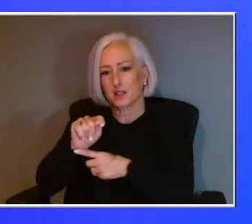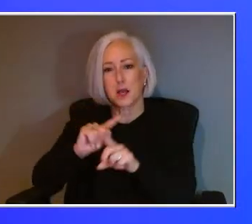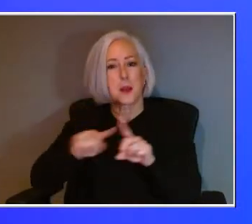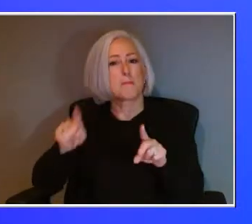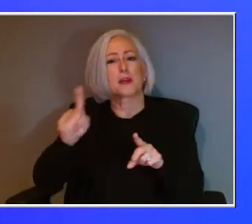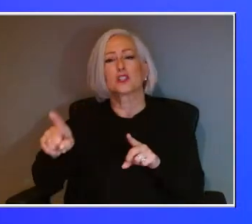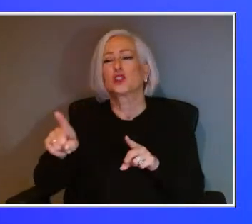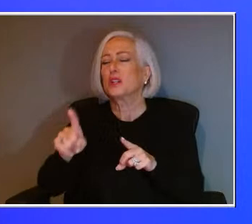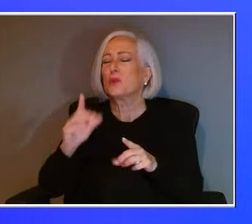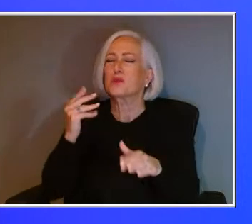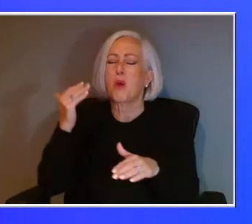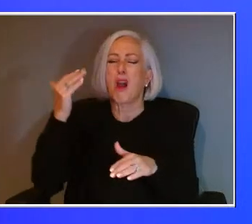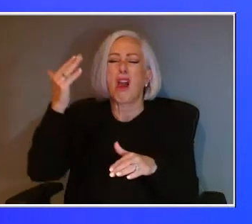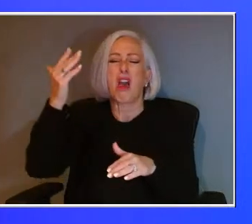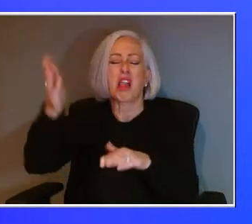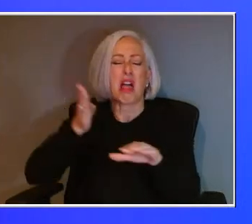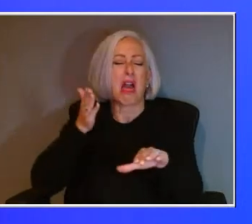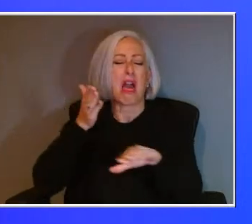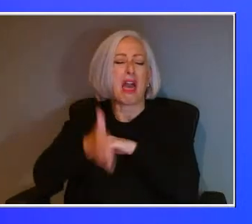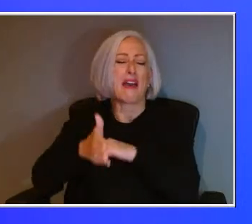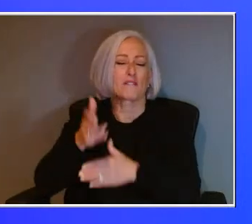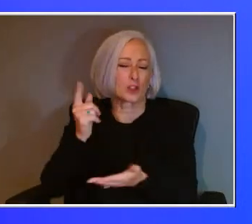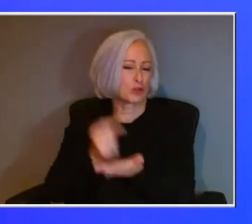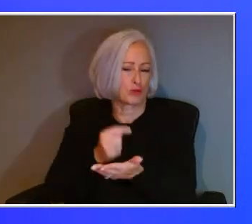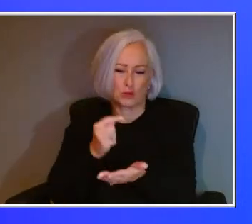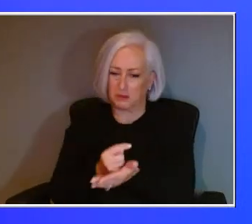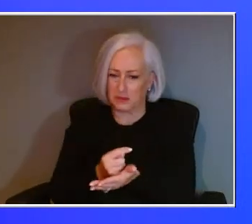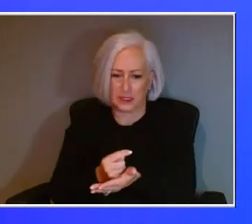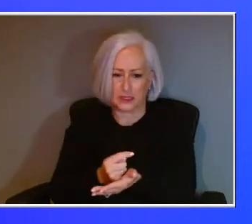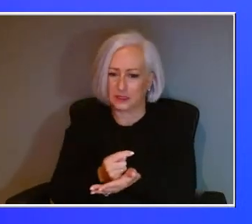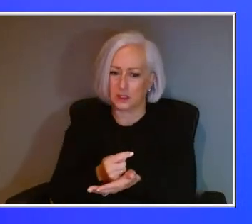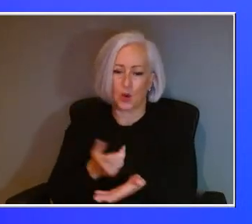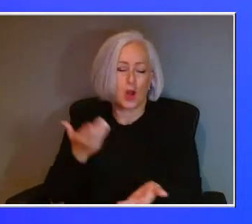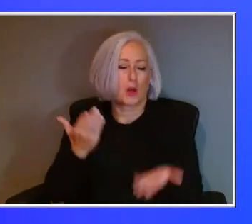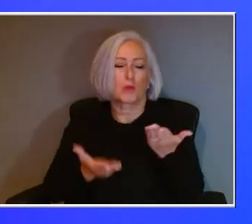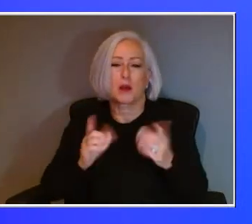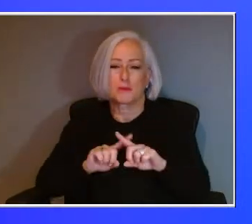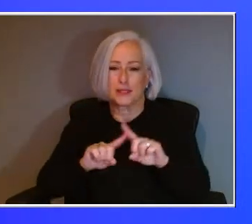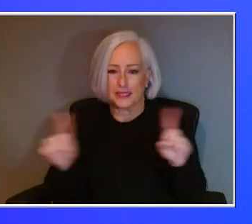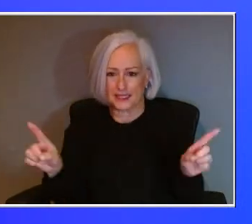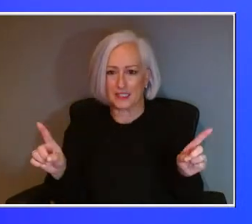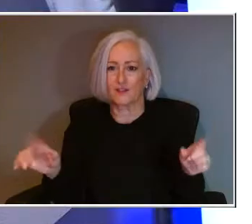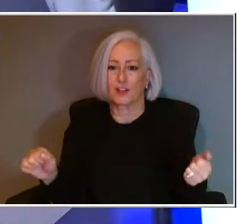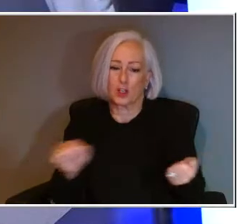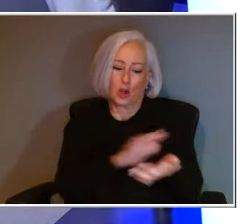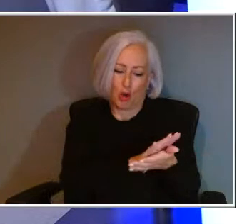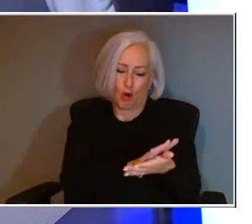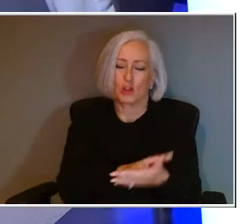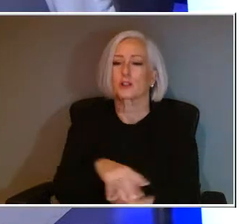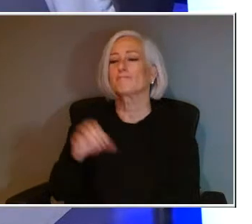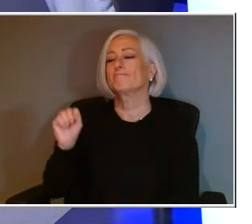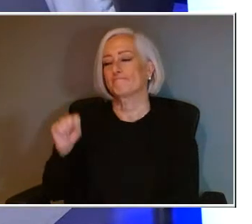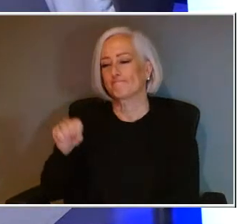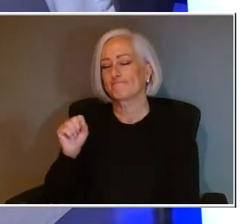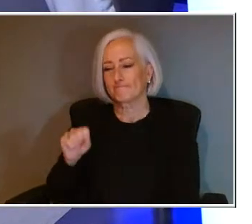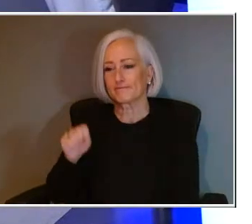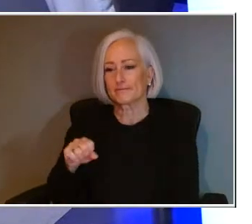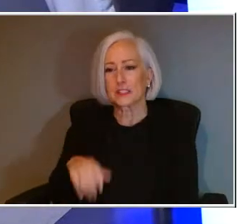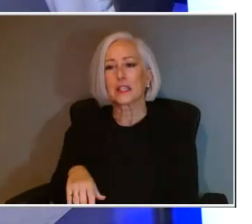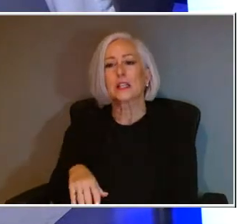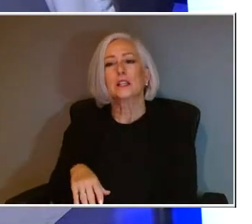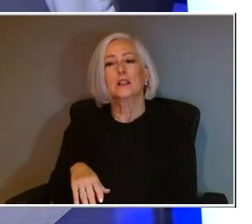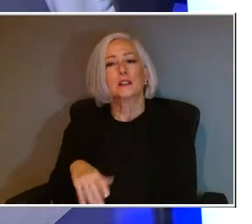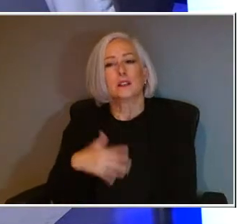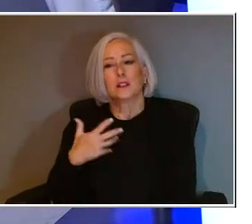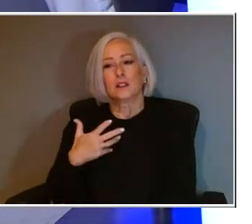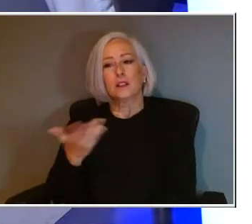treatments. So it's probably a different cause. Different cause. So you all